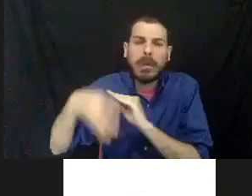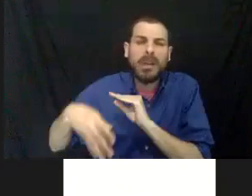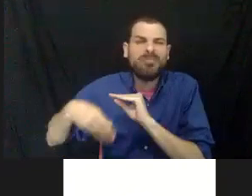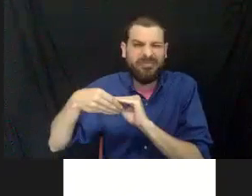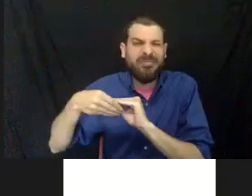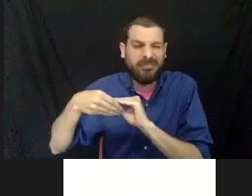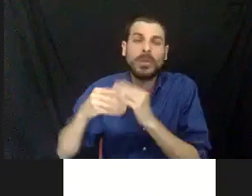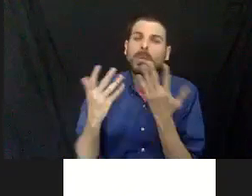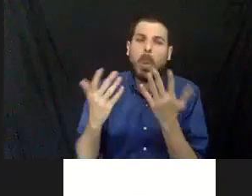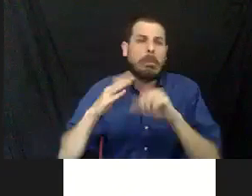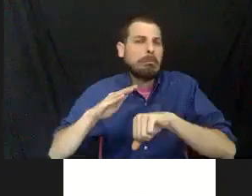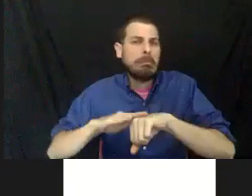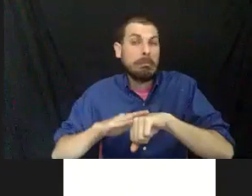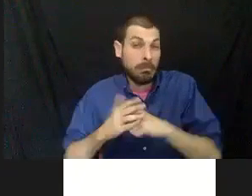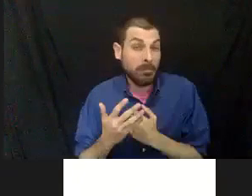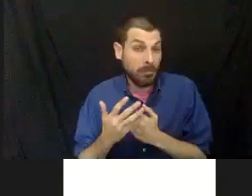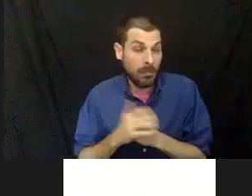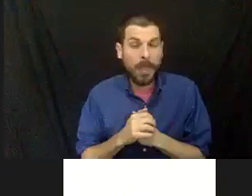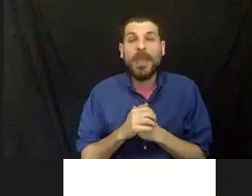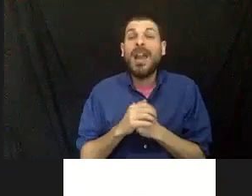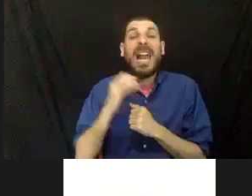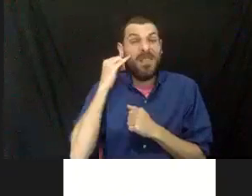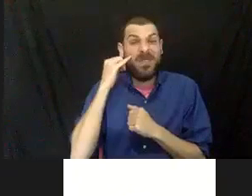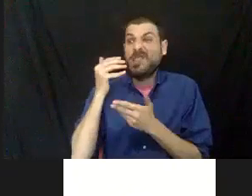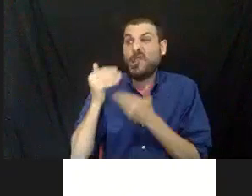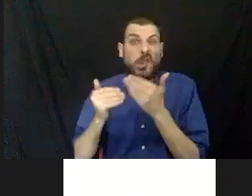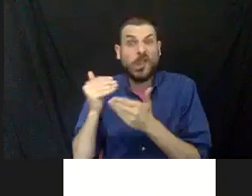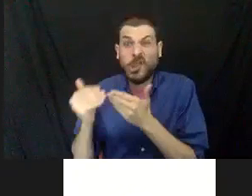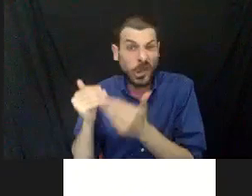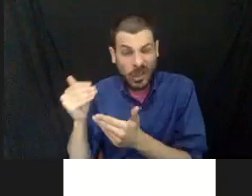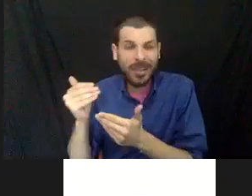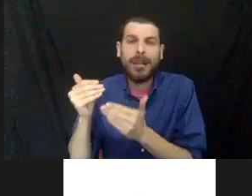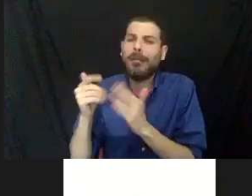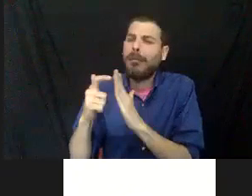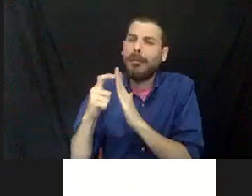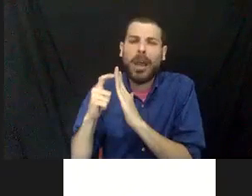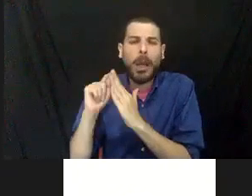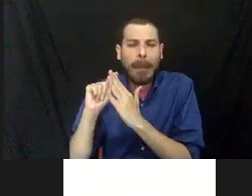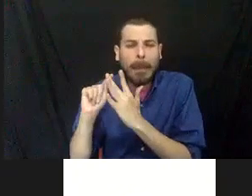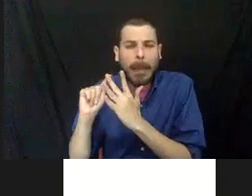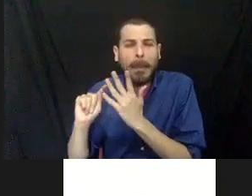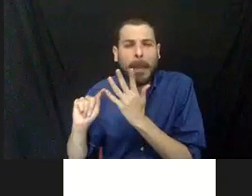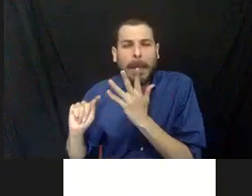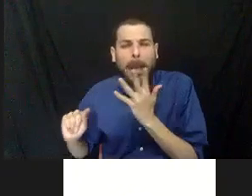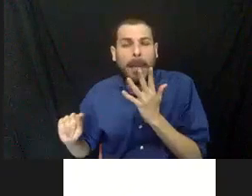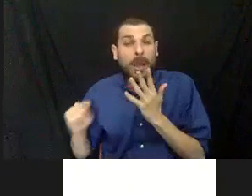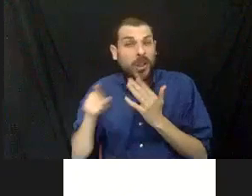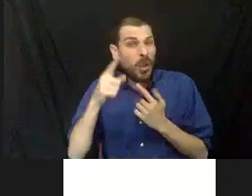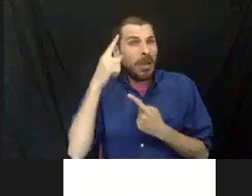mind. And you also have to meet certain qualifications. So that's something that, a bankruptcy attorney could speak with you